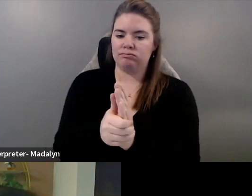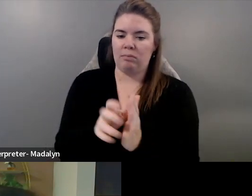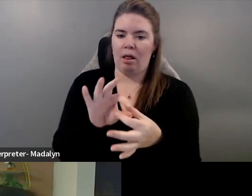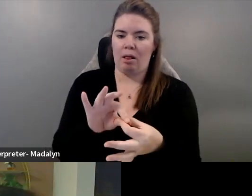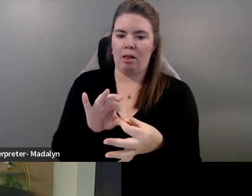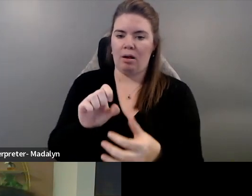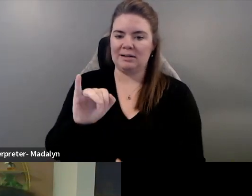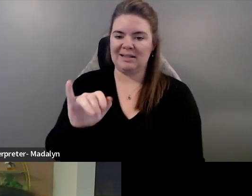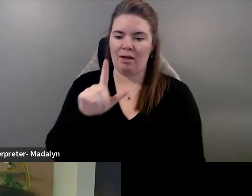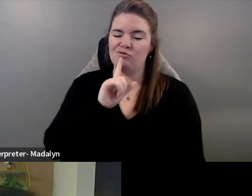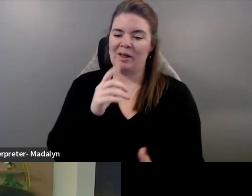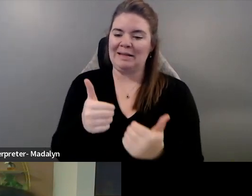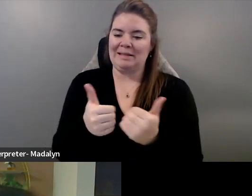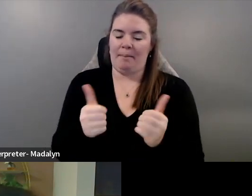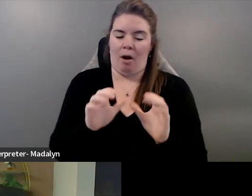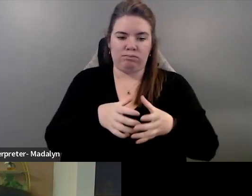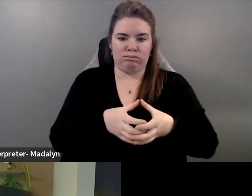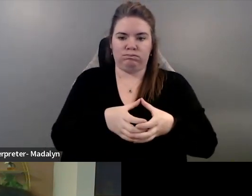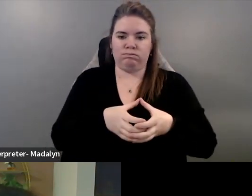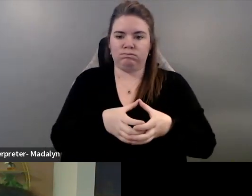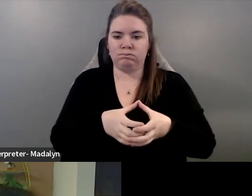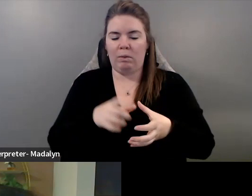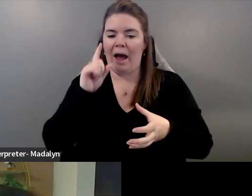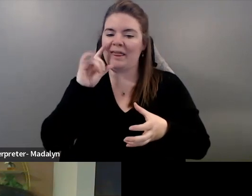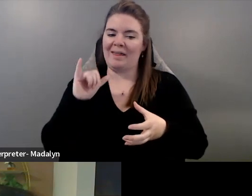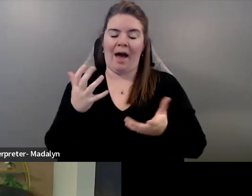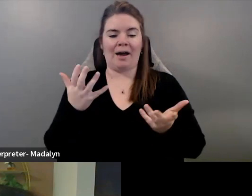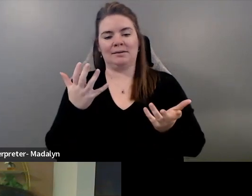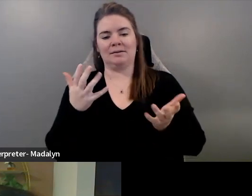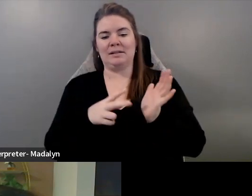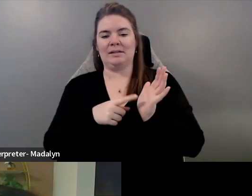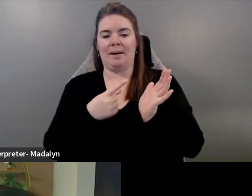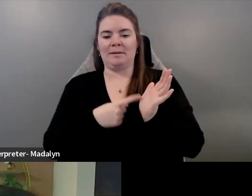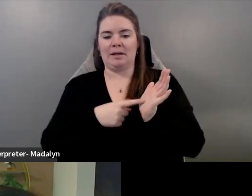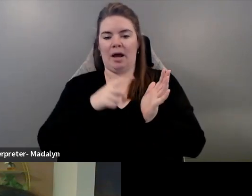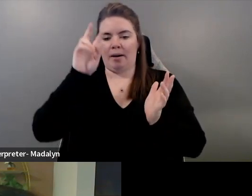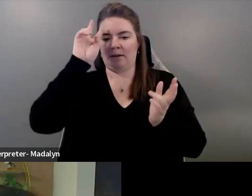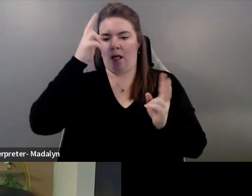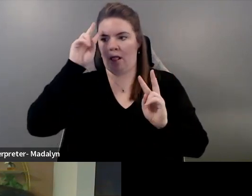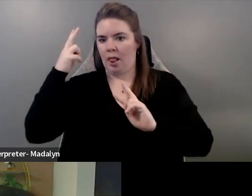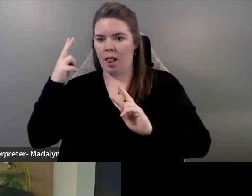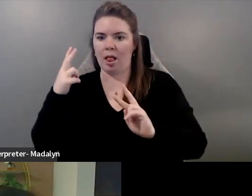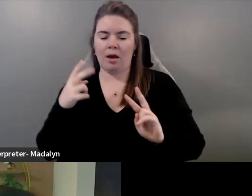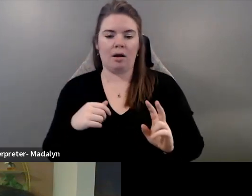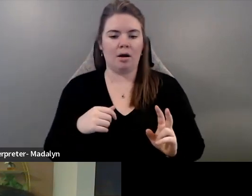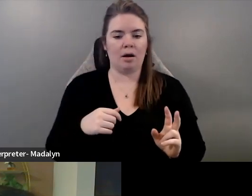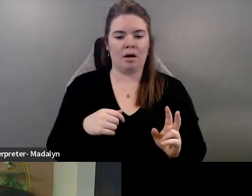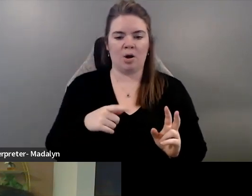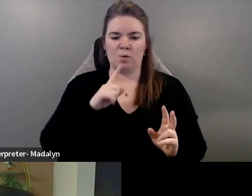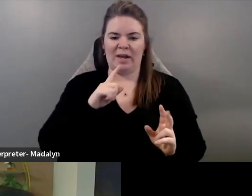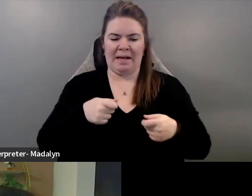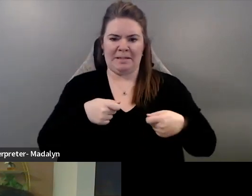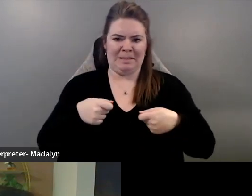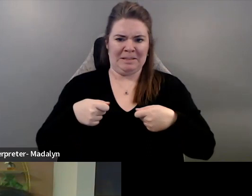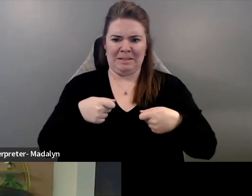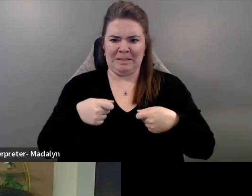really important. And sometimes I think that's where things get hung up, is this sort of tension between, well, you're your own